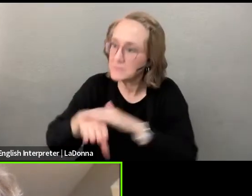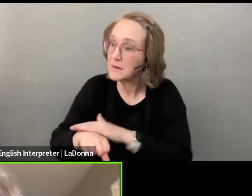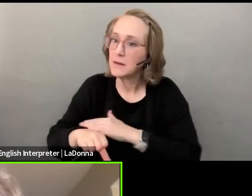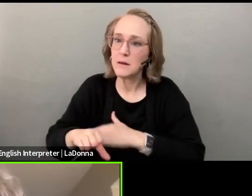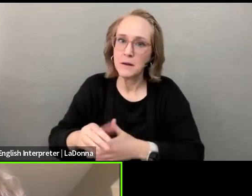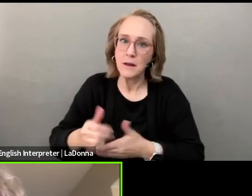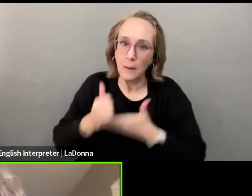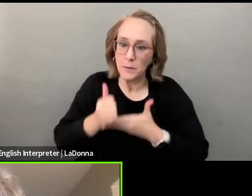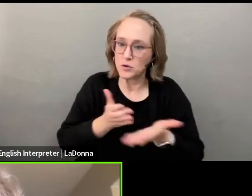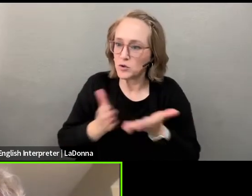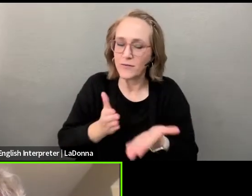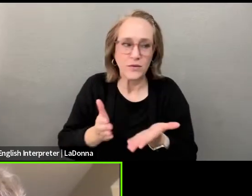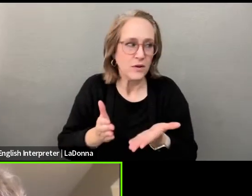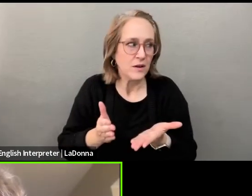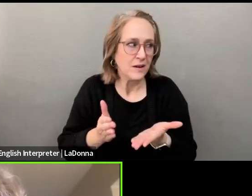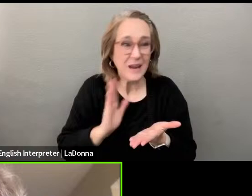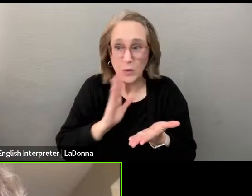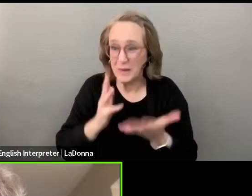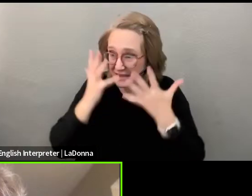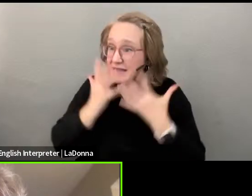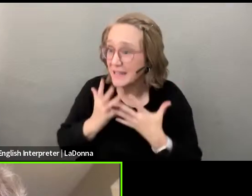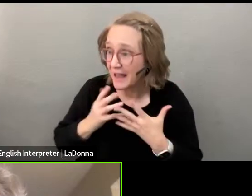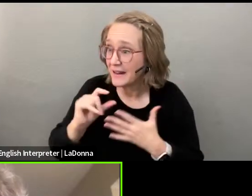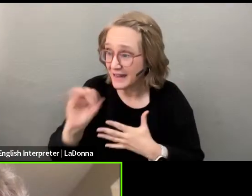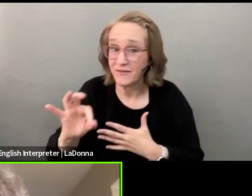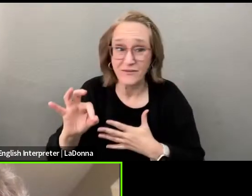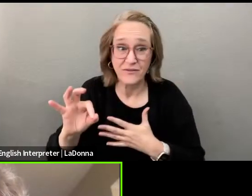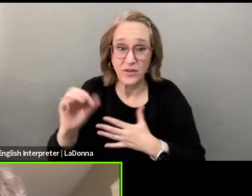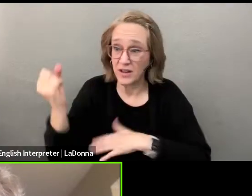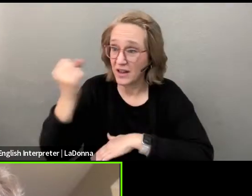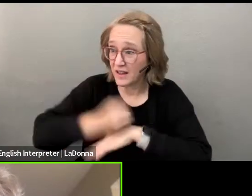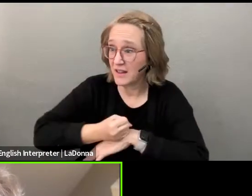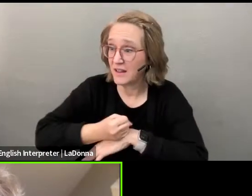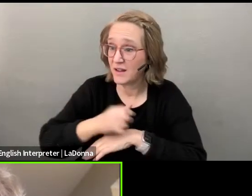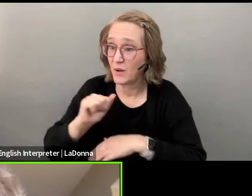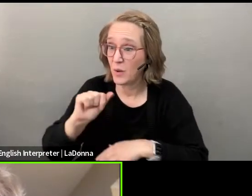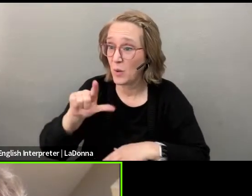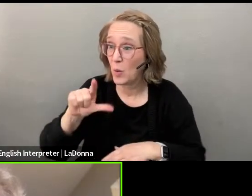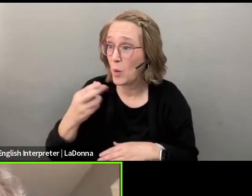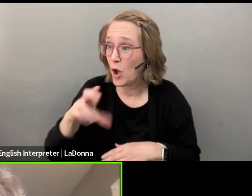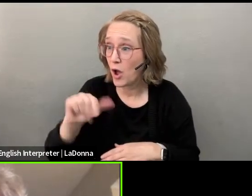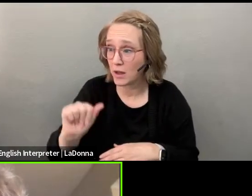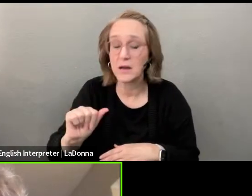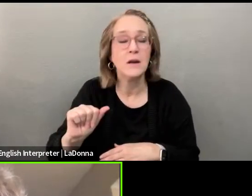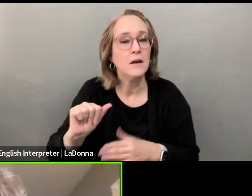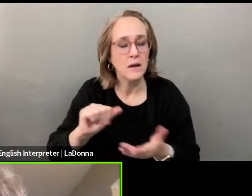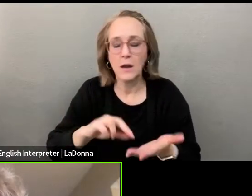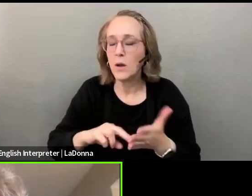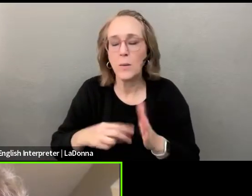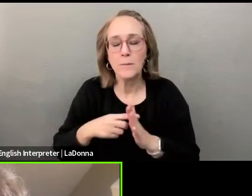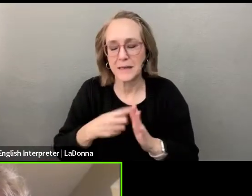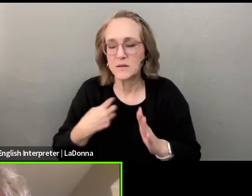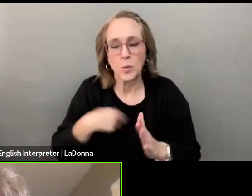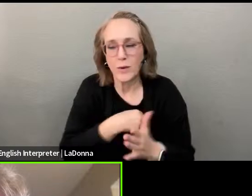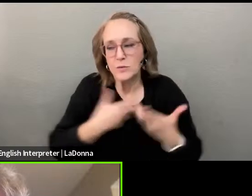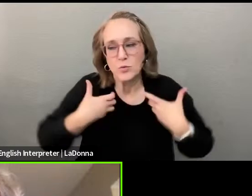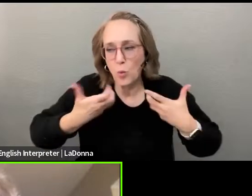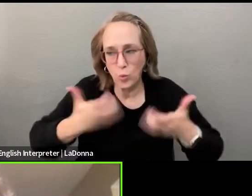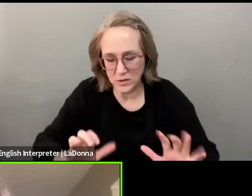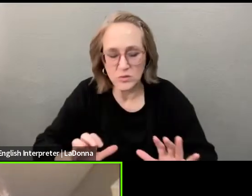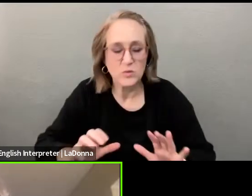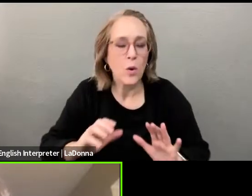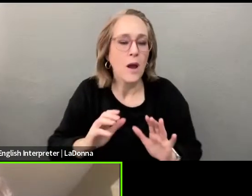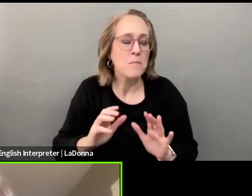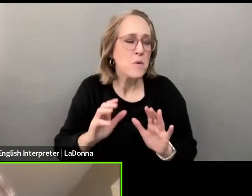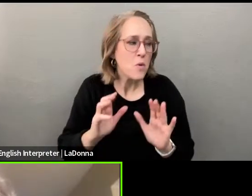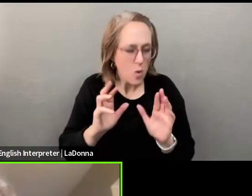and it would be such a shame to have to dissolve. We definitely do not want to do that. So I think